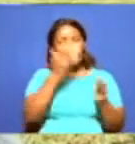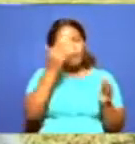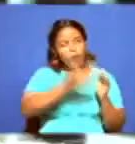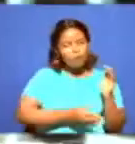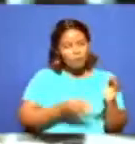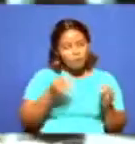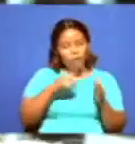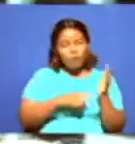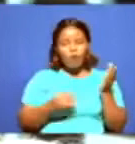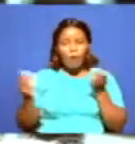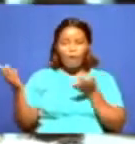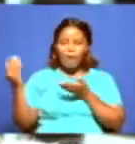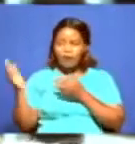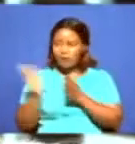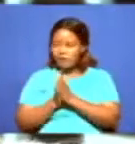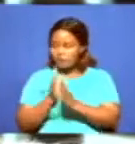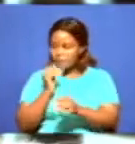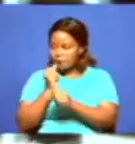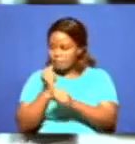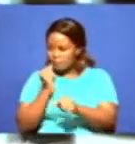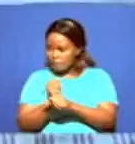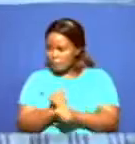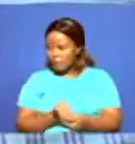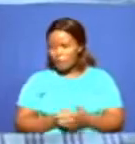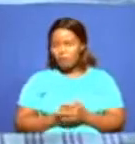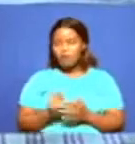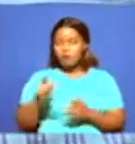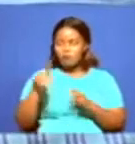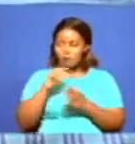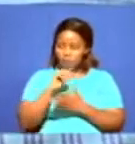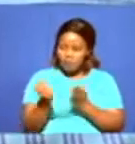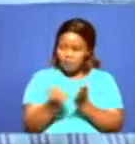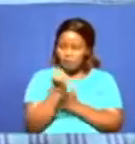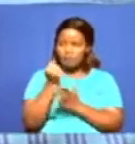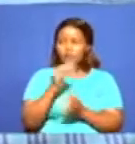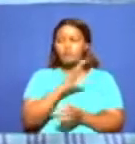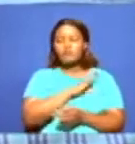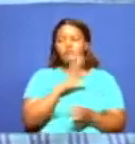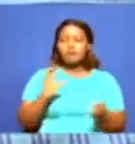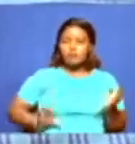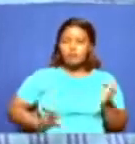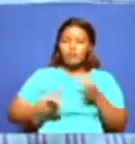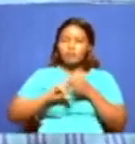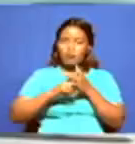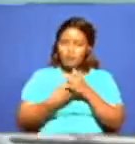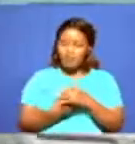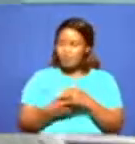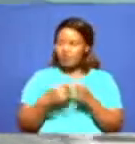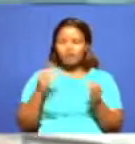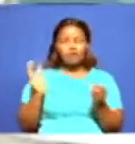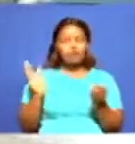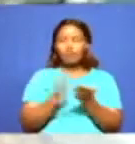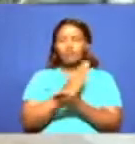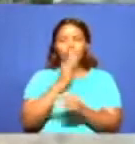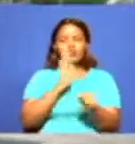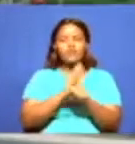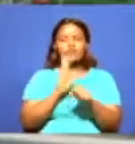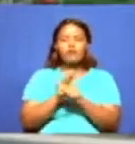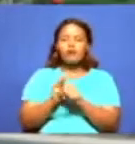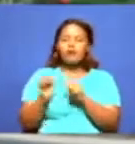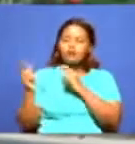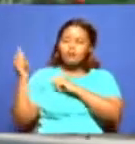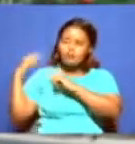what to do. The emergence of Christianity, Jotham says, was the beginning of the erosion of many African traditions. But what do